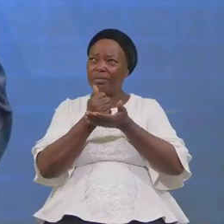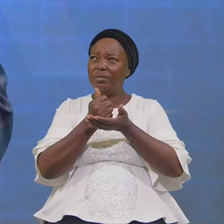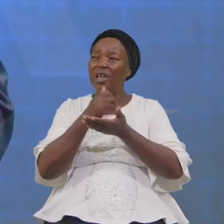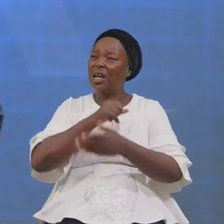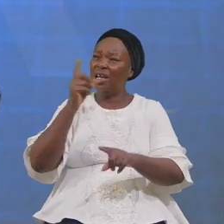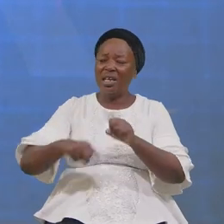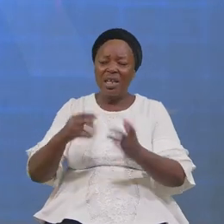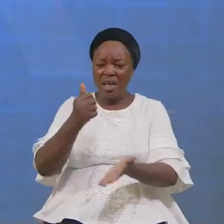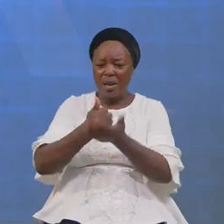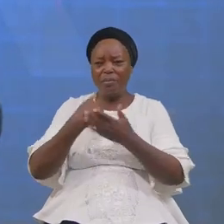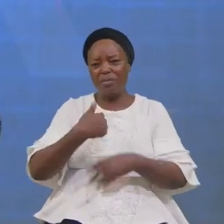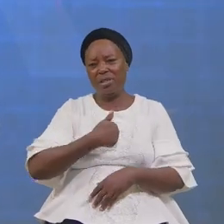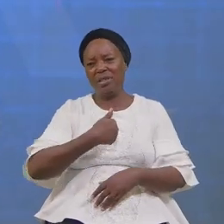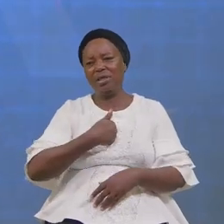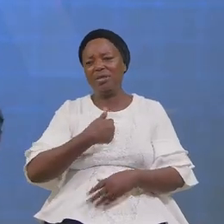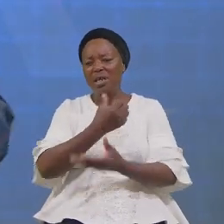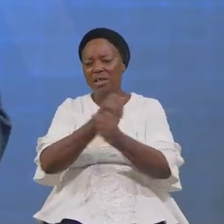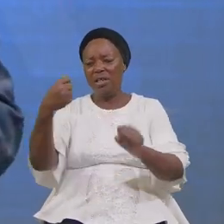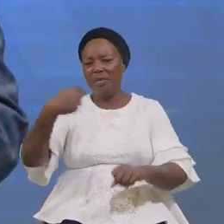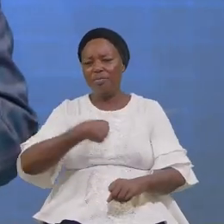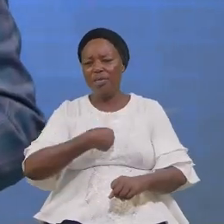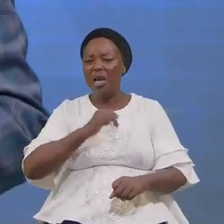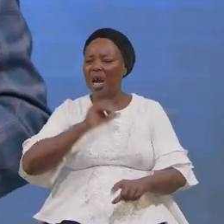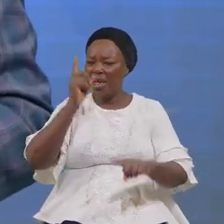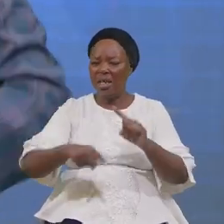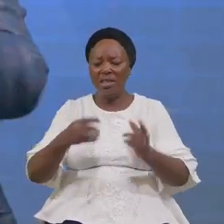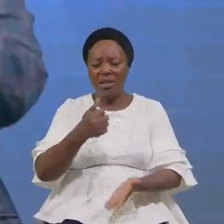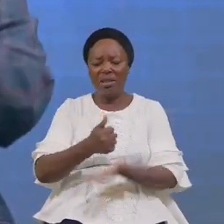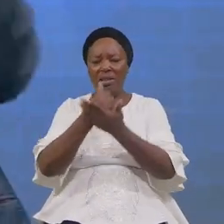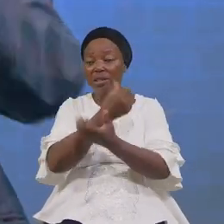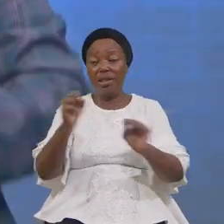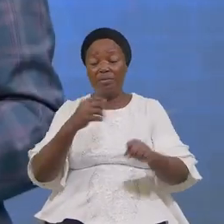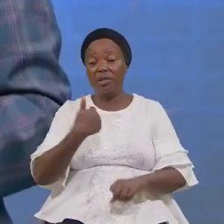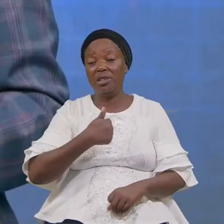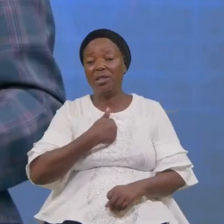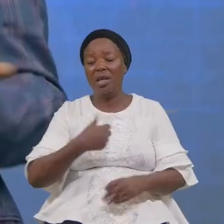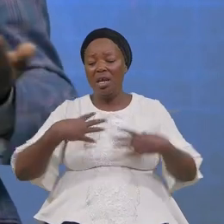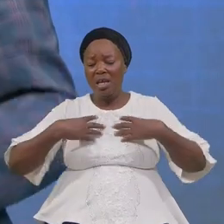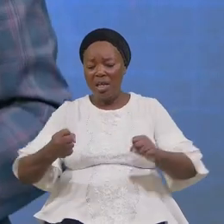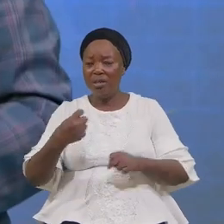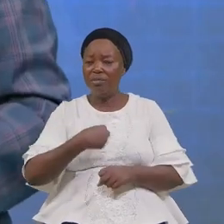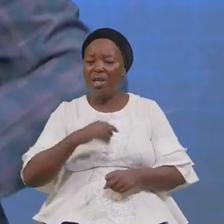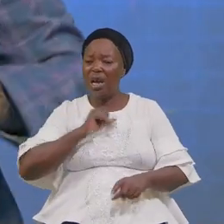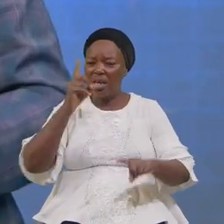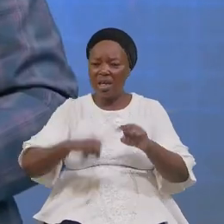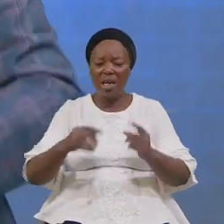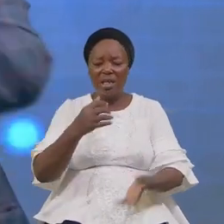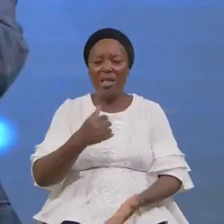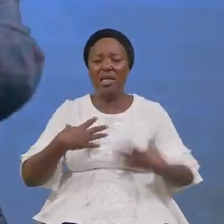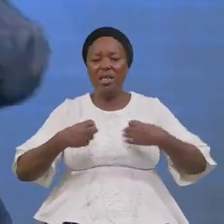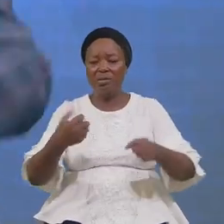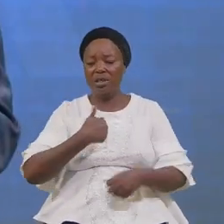myself. Save me, I cannot save myself. Heal me, I cannot heal